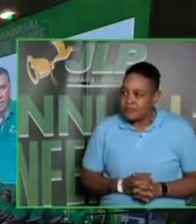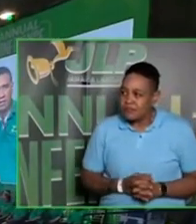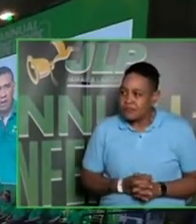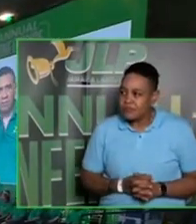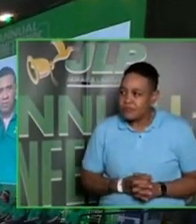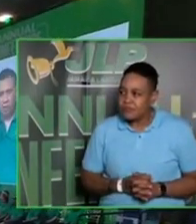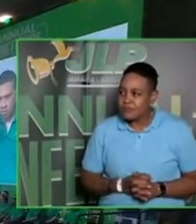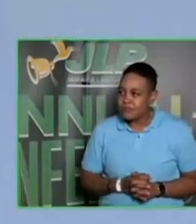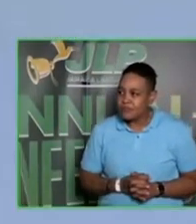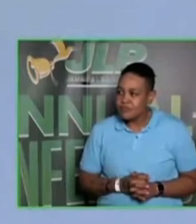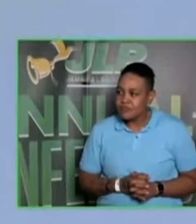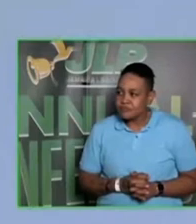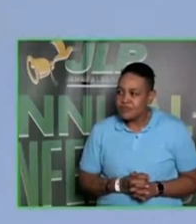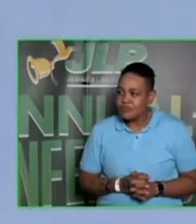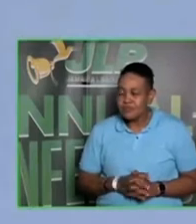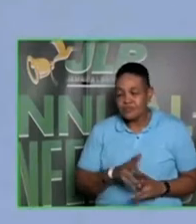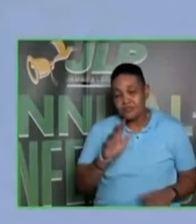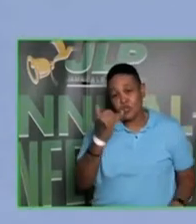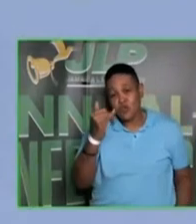But what it comes down to, my friends,